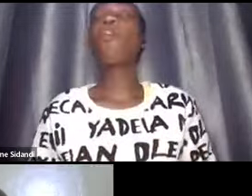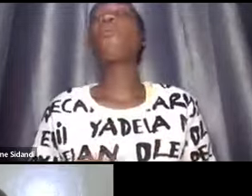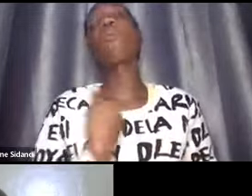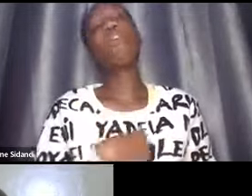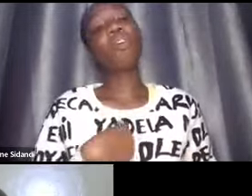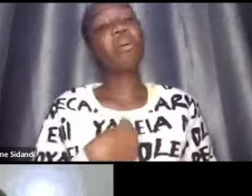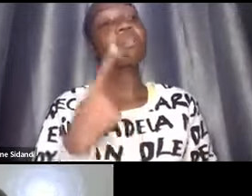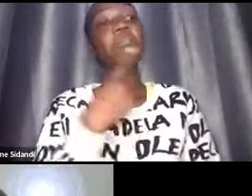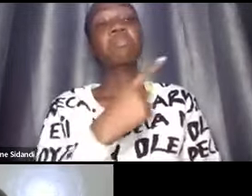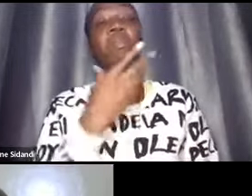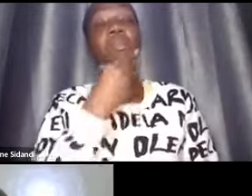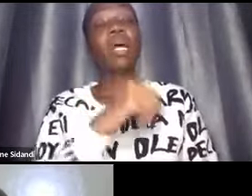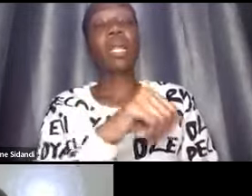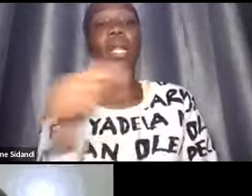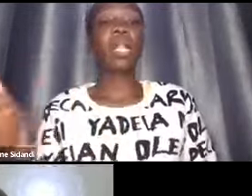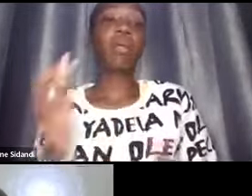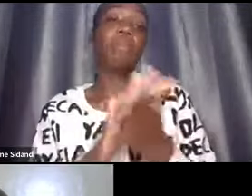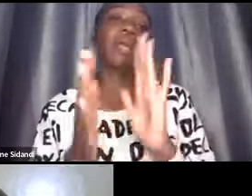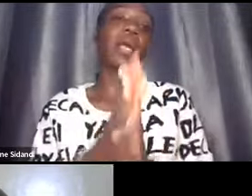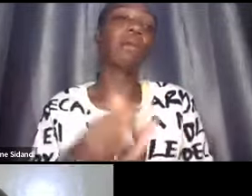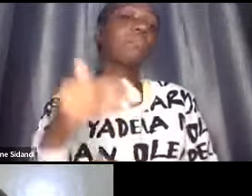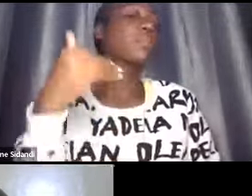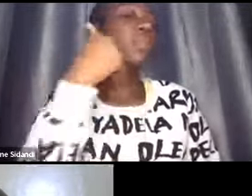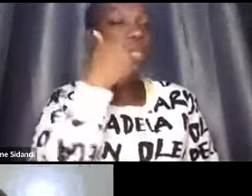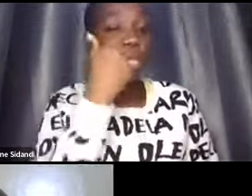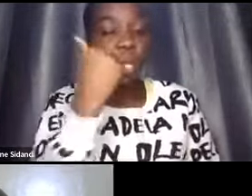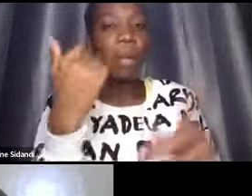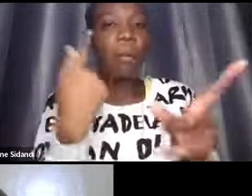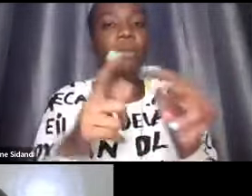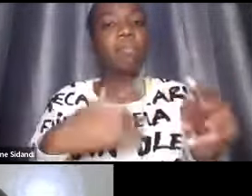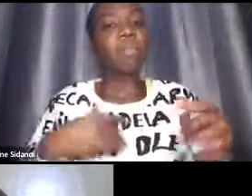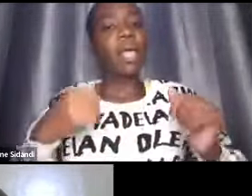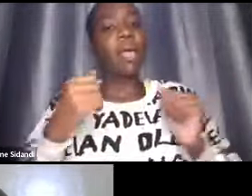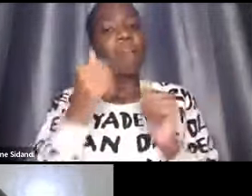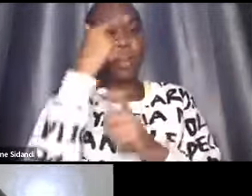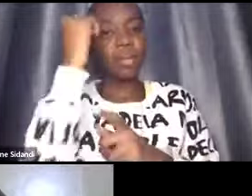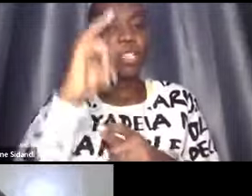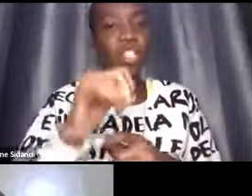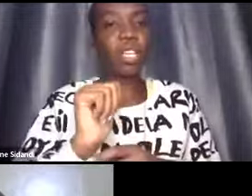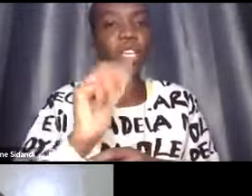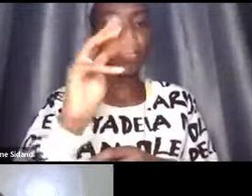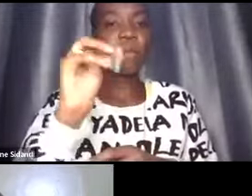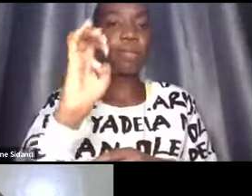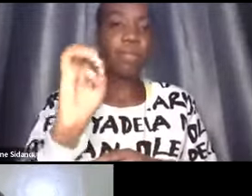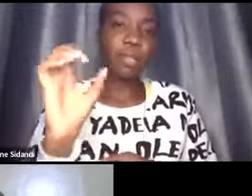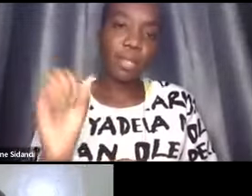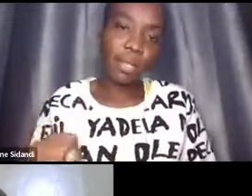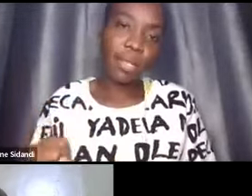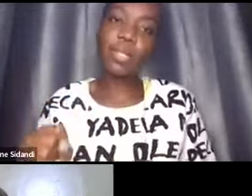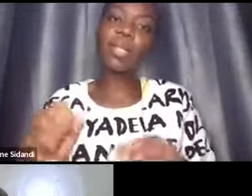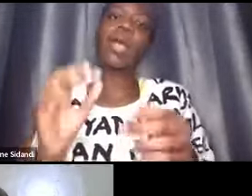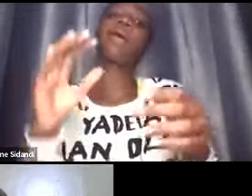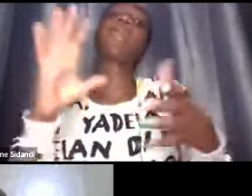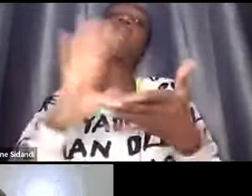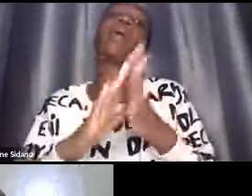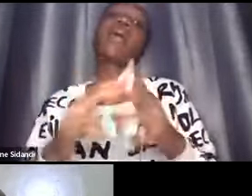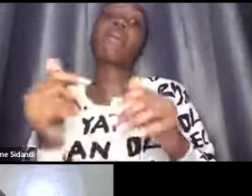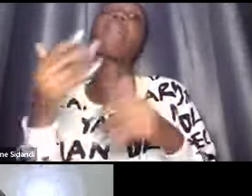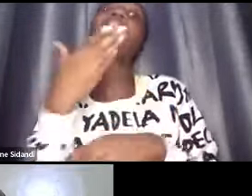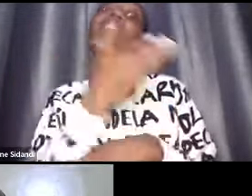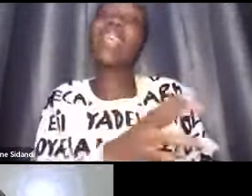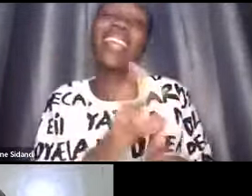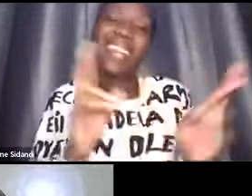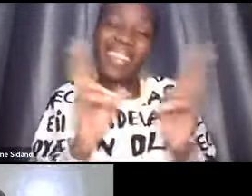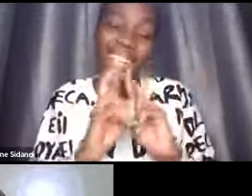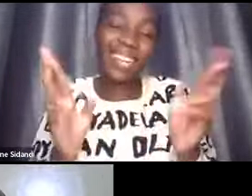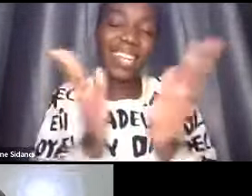ill, and I'm so grateful that James was able to step in, and I'm sure we will all benefit from he has a wealth of